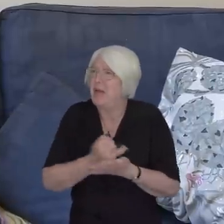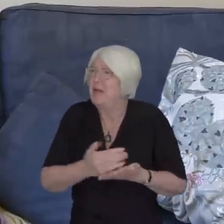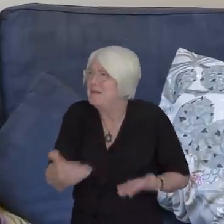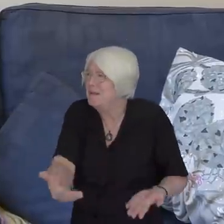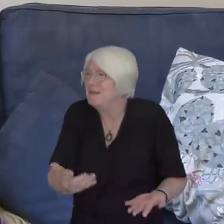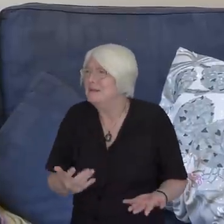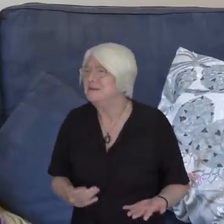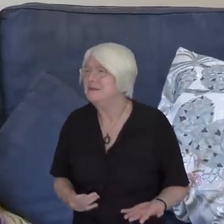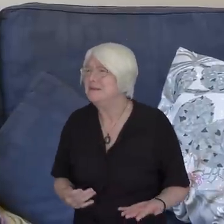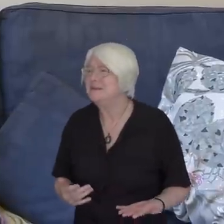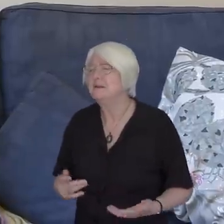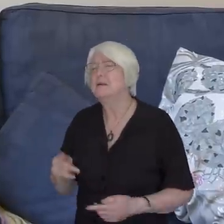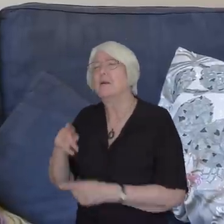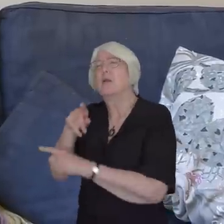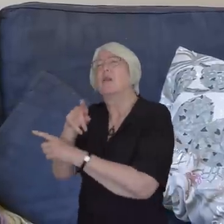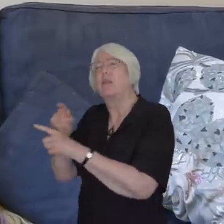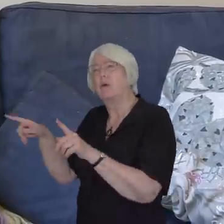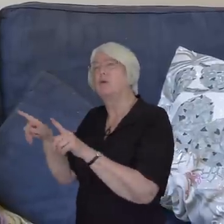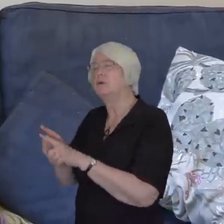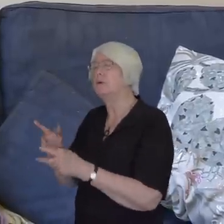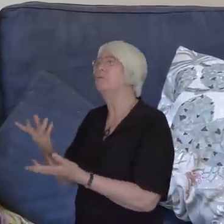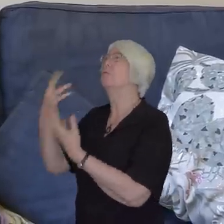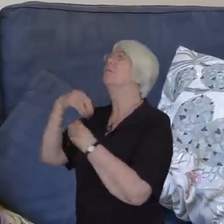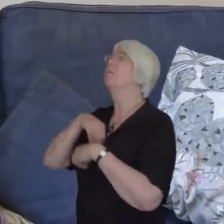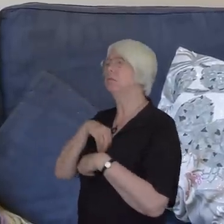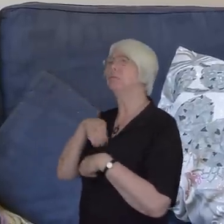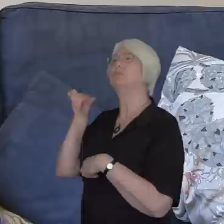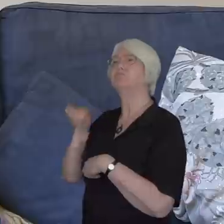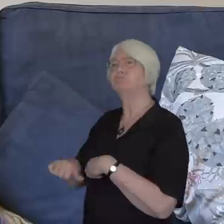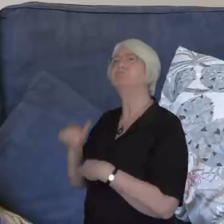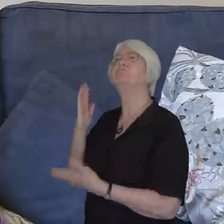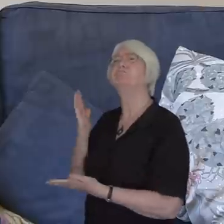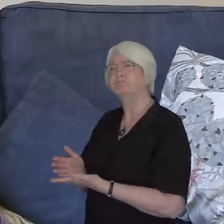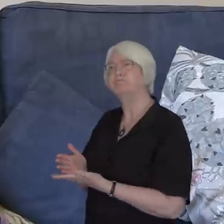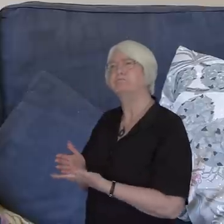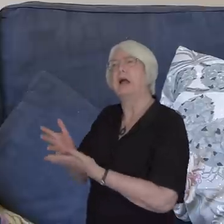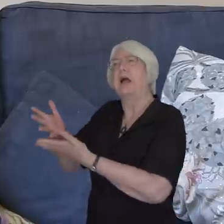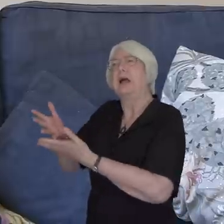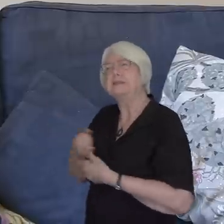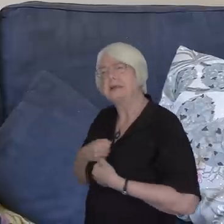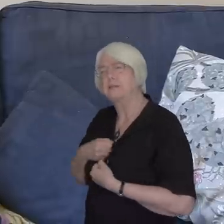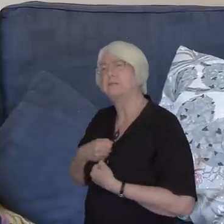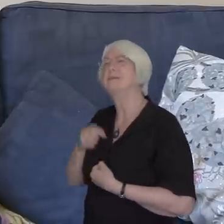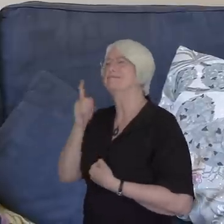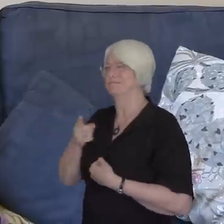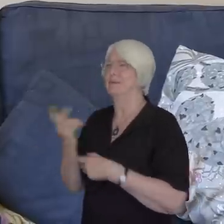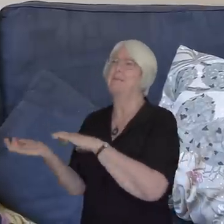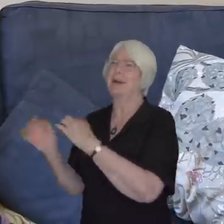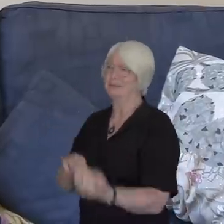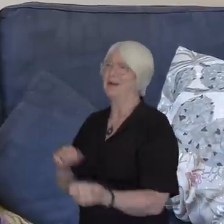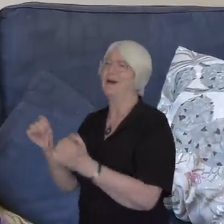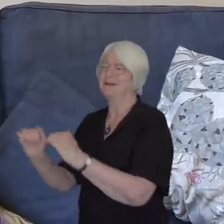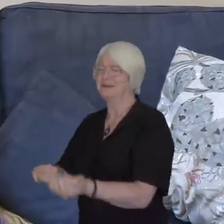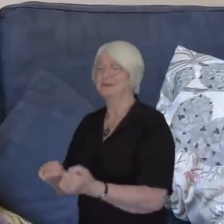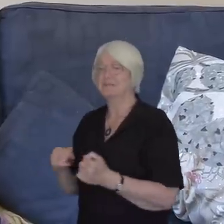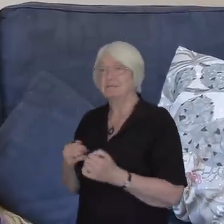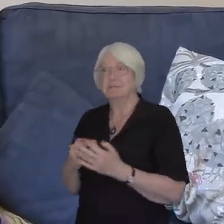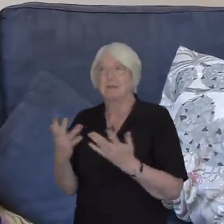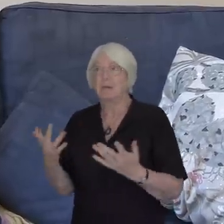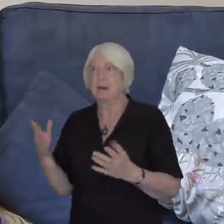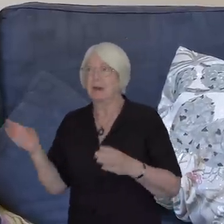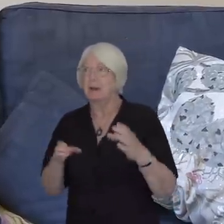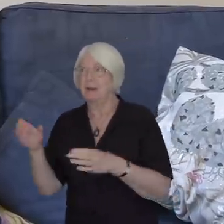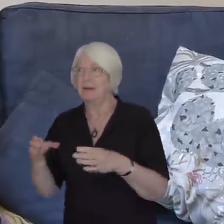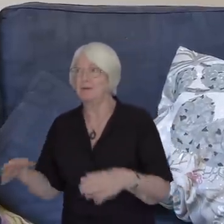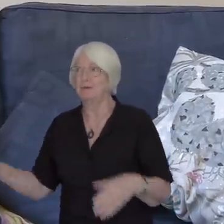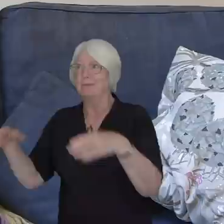generation." So those who welcomed his message were baptized, and that day about